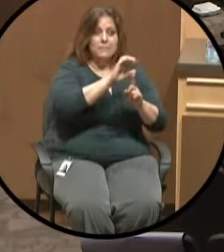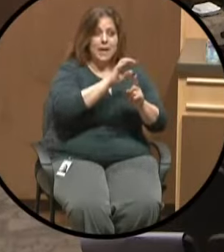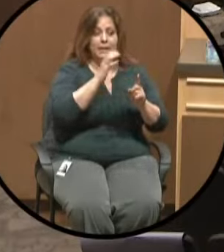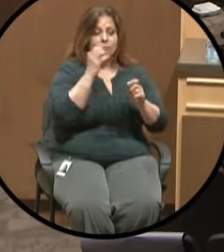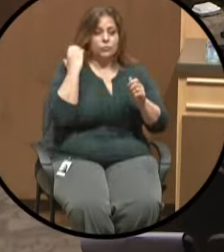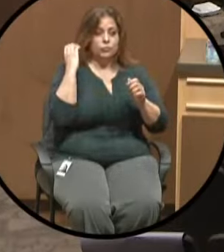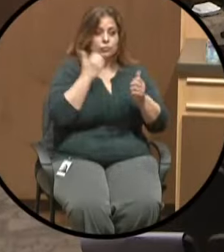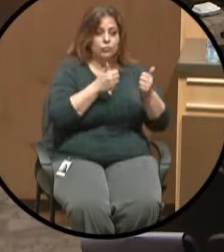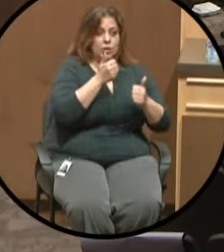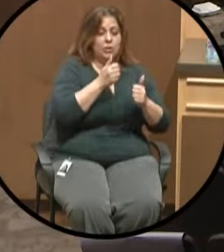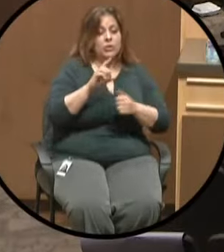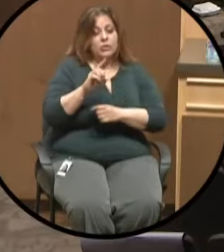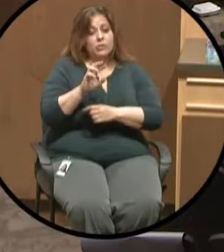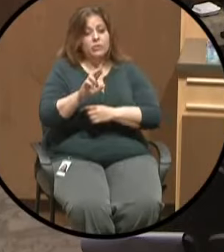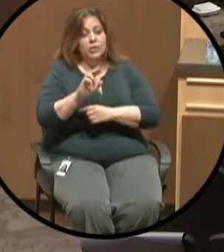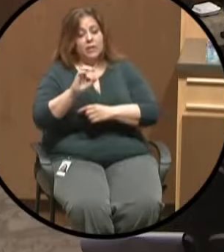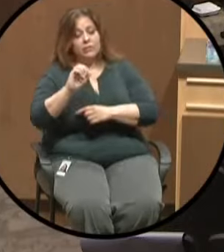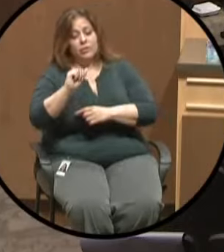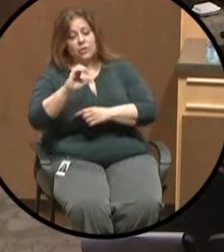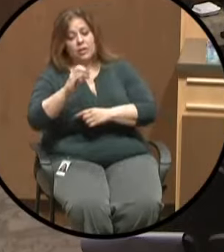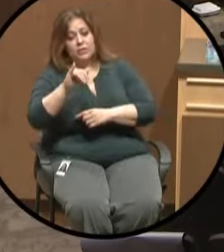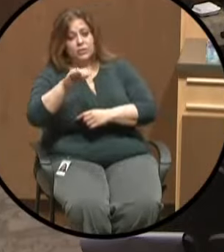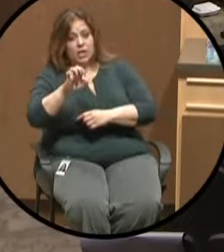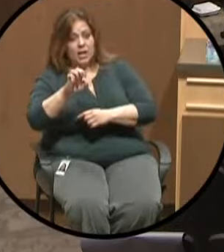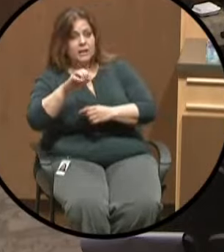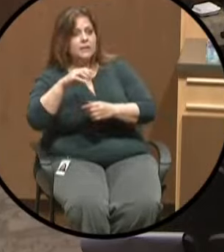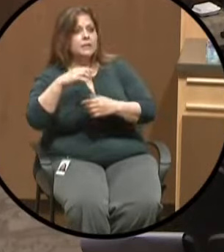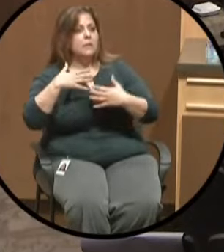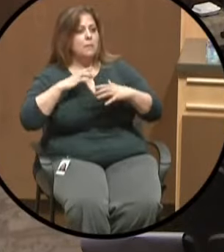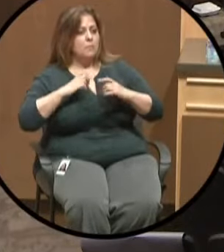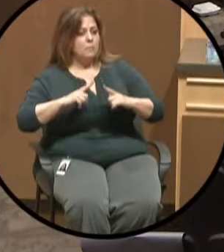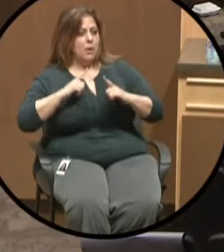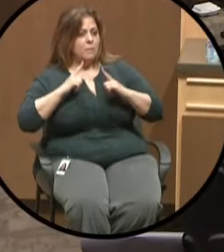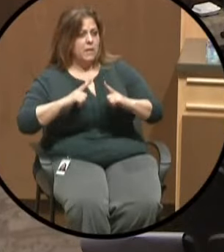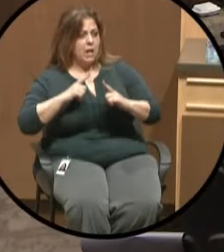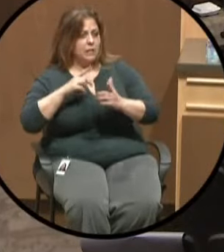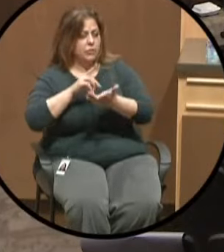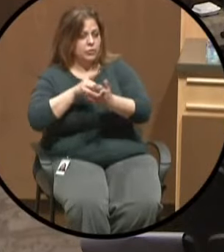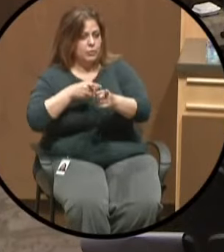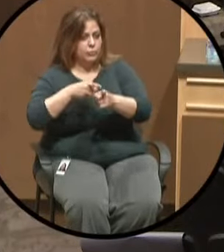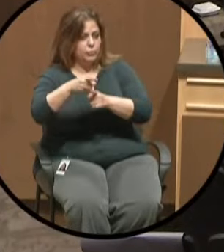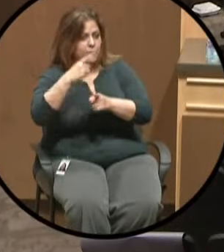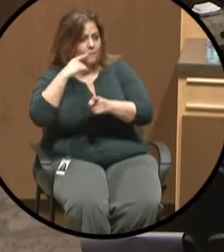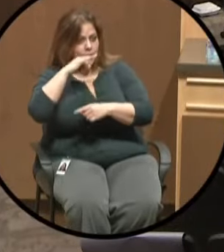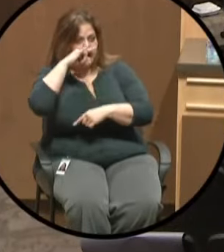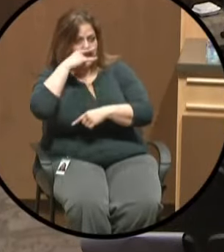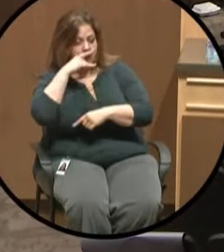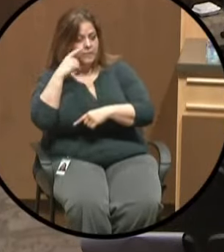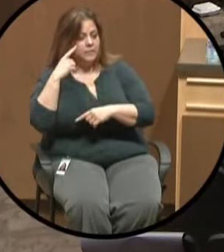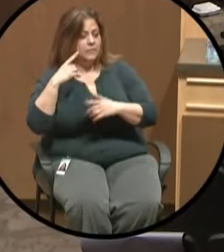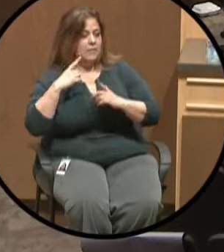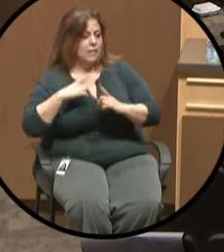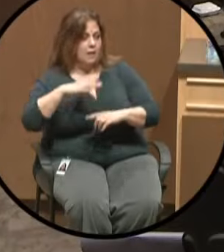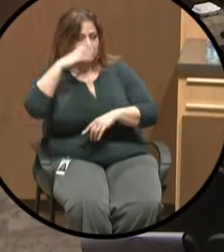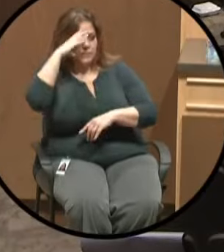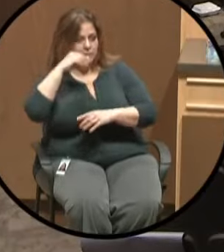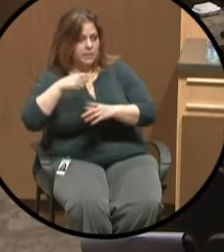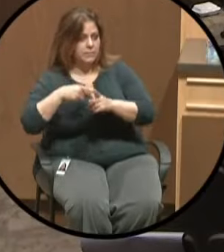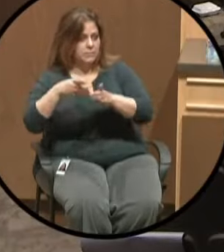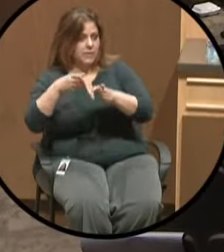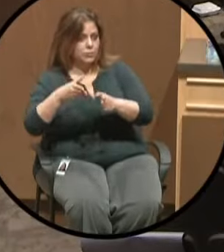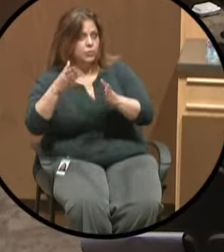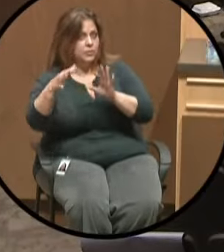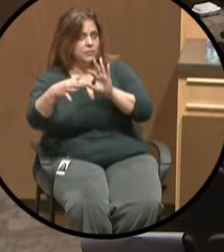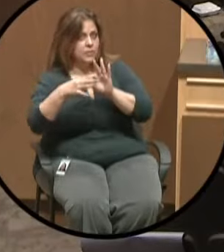Akin Ajay, pediatric pulmonologist, children's lung, asthma, and sleep specialist, is also on